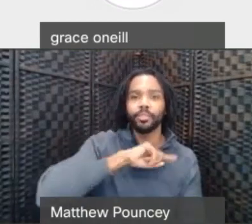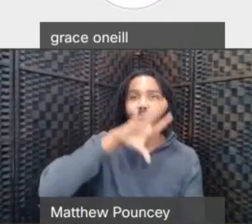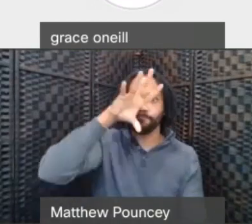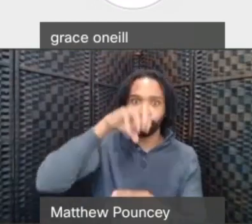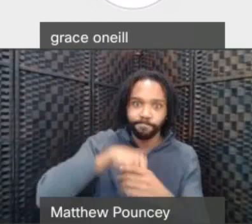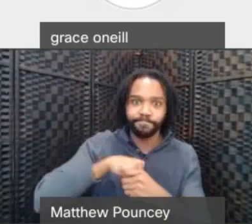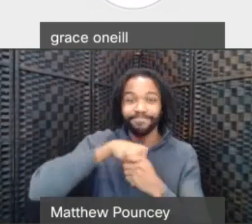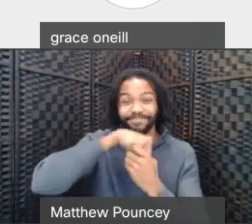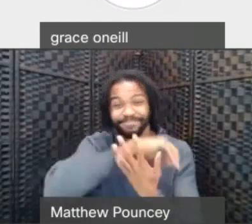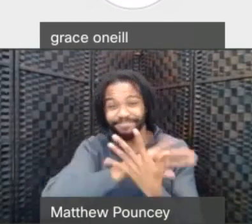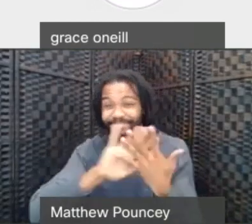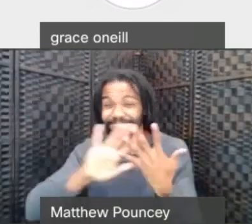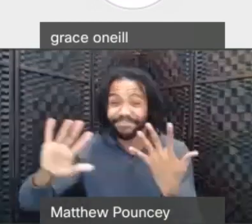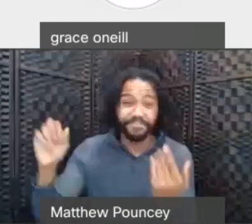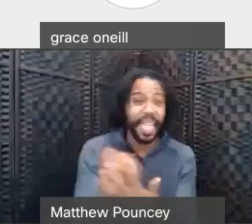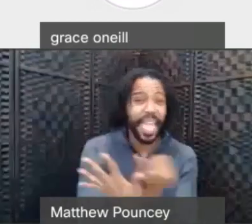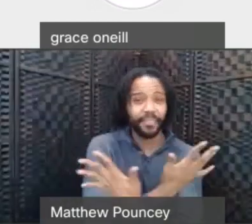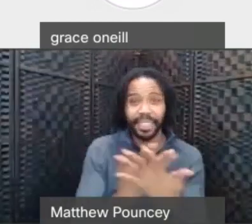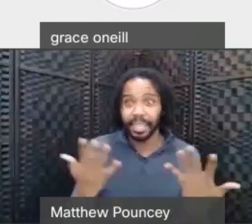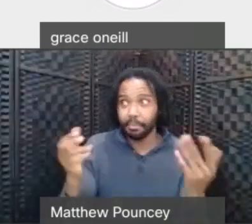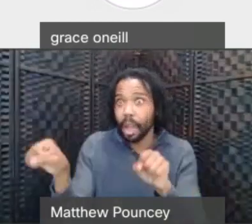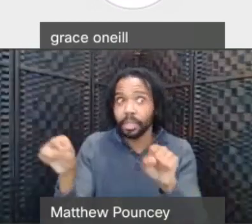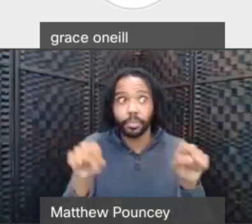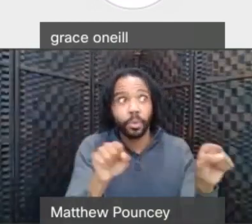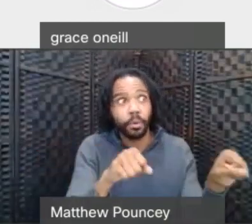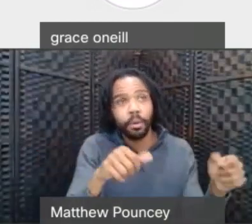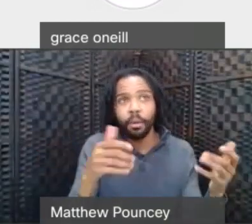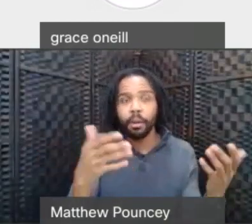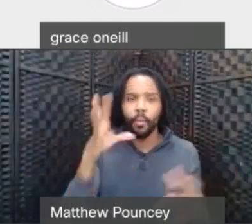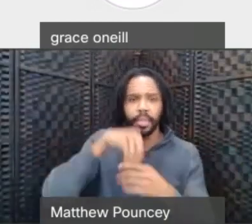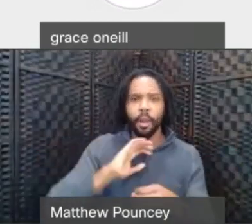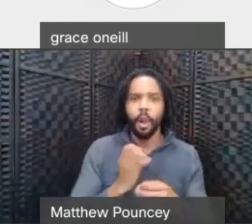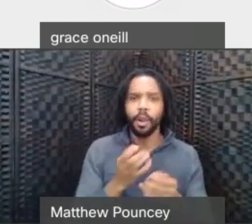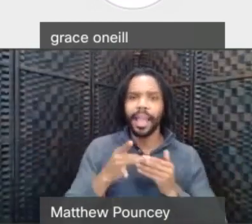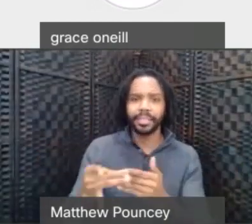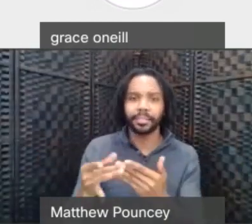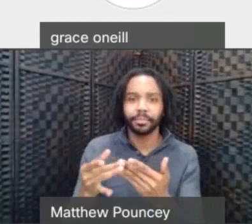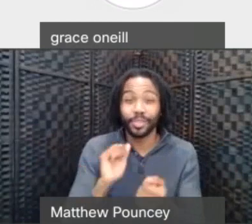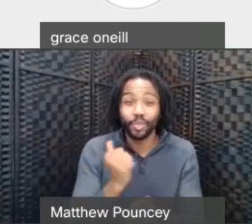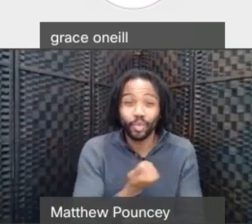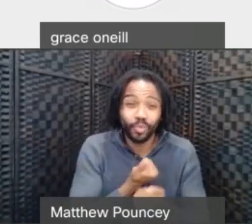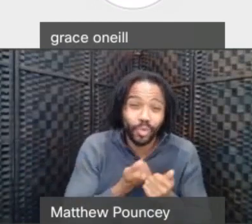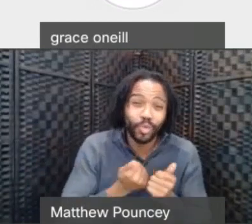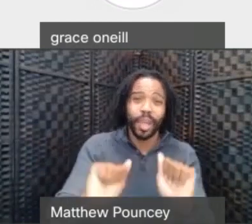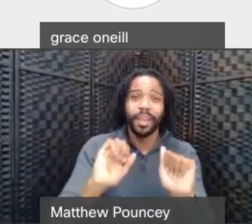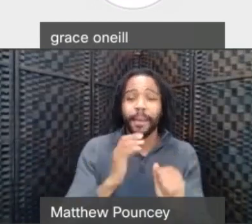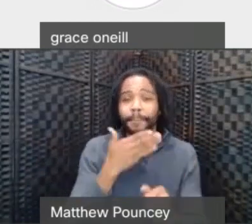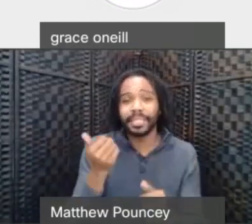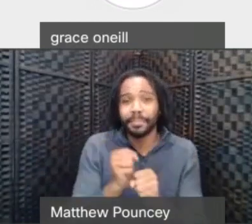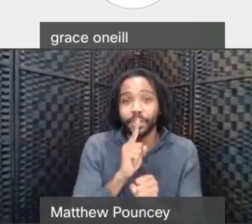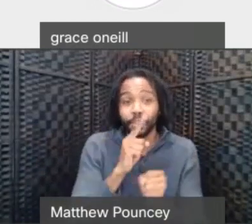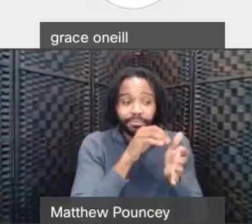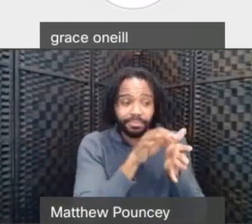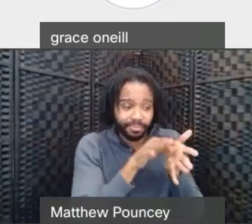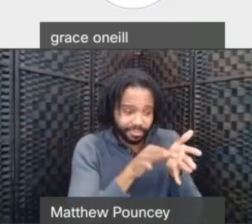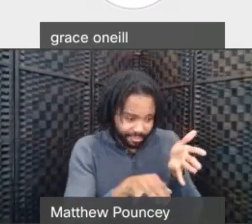possible scenario when we write our guidance, and so we do our best to make it as clear as possible. I will say that the new return to work